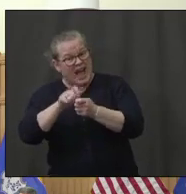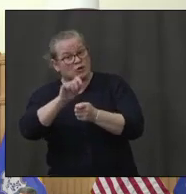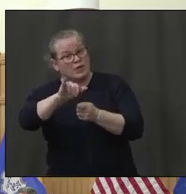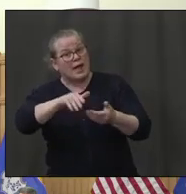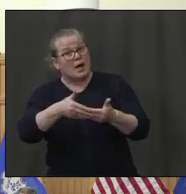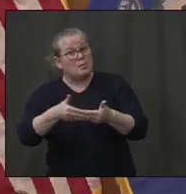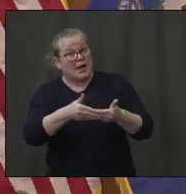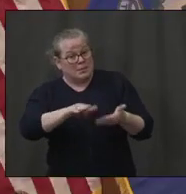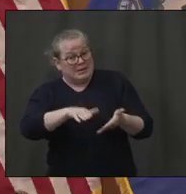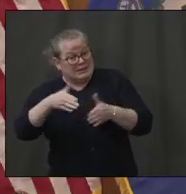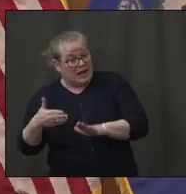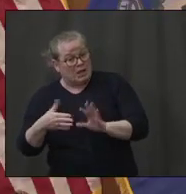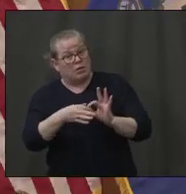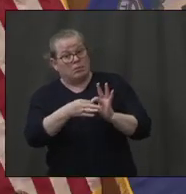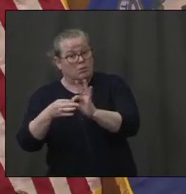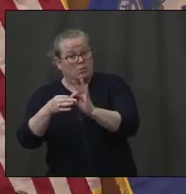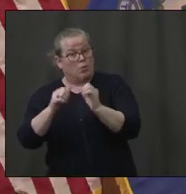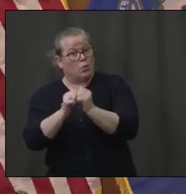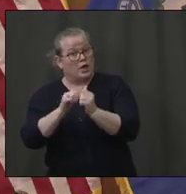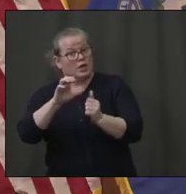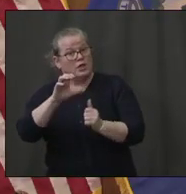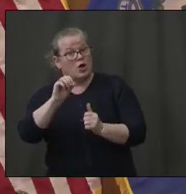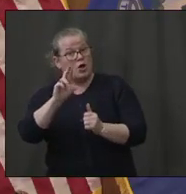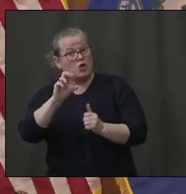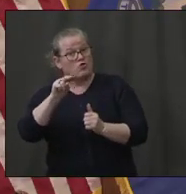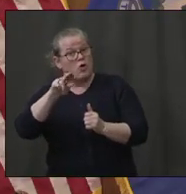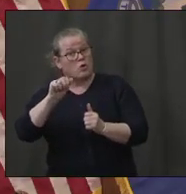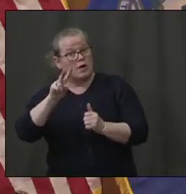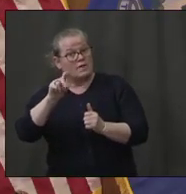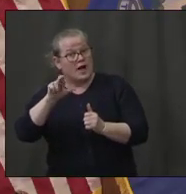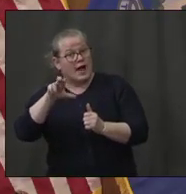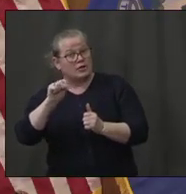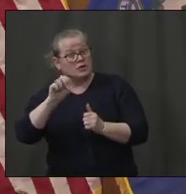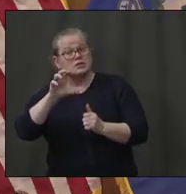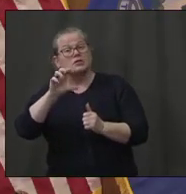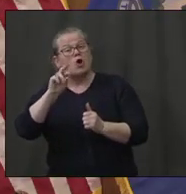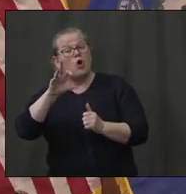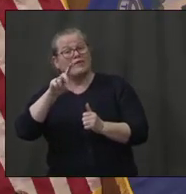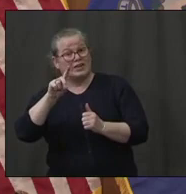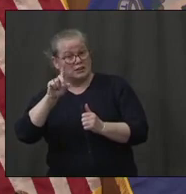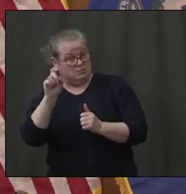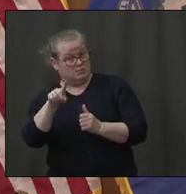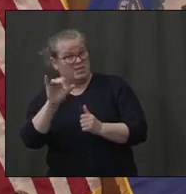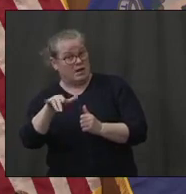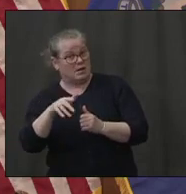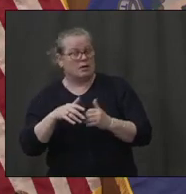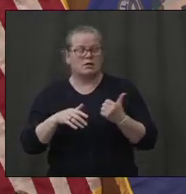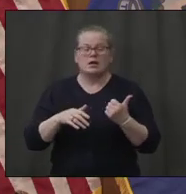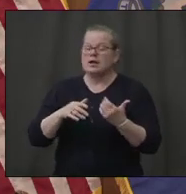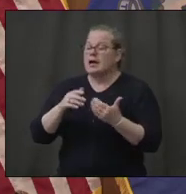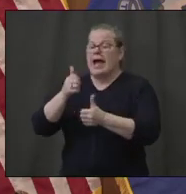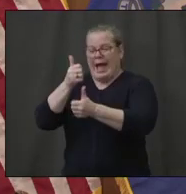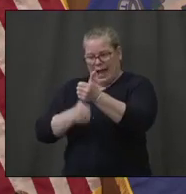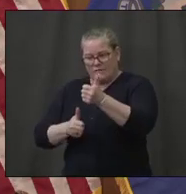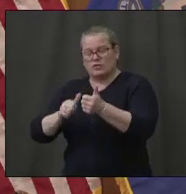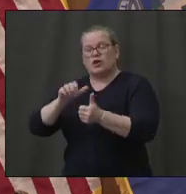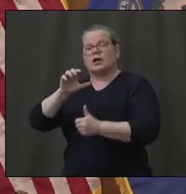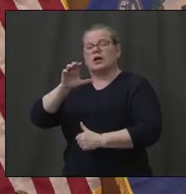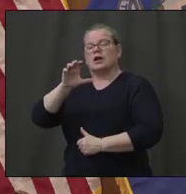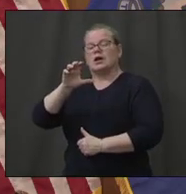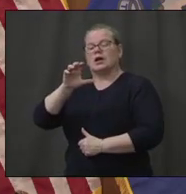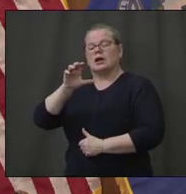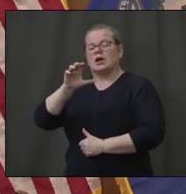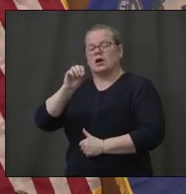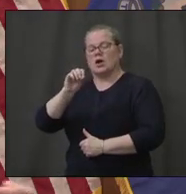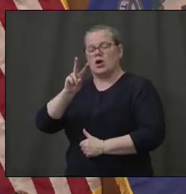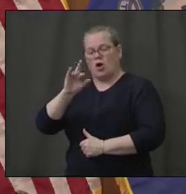a public health perspective, every COVID positive case that we hear about